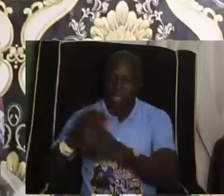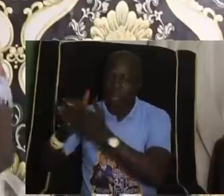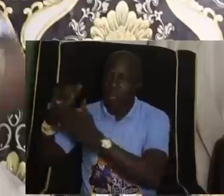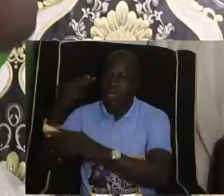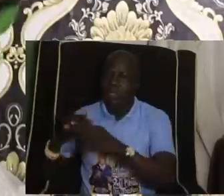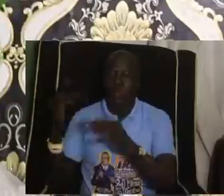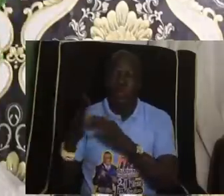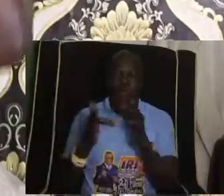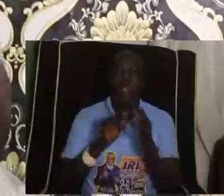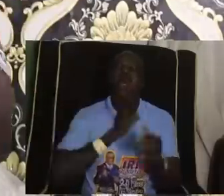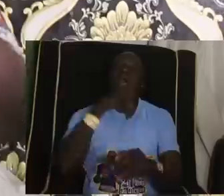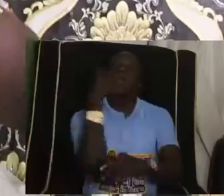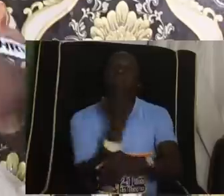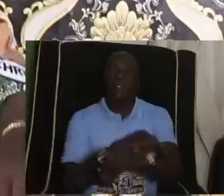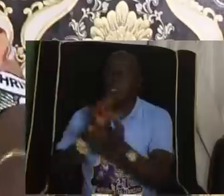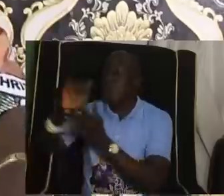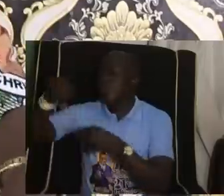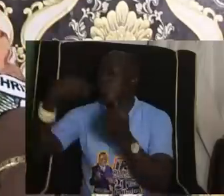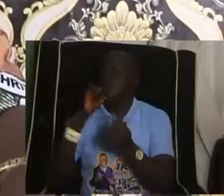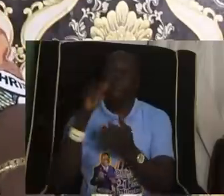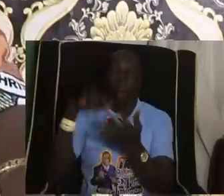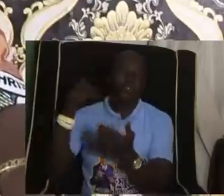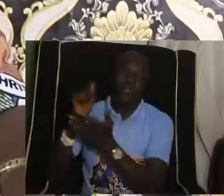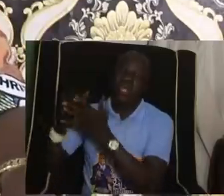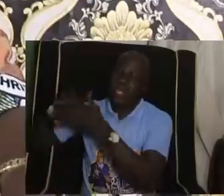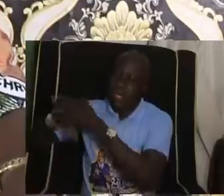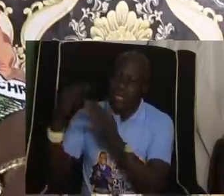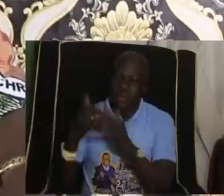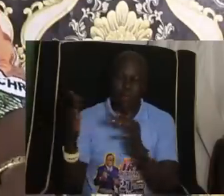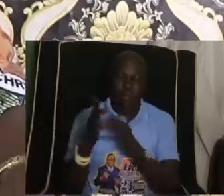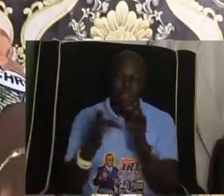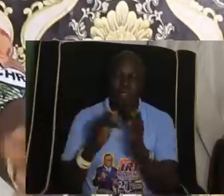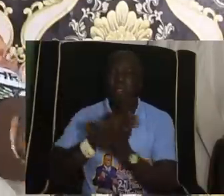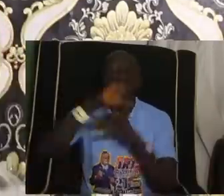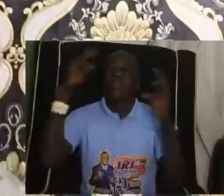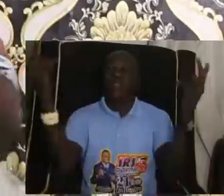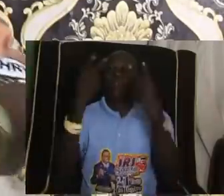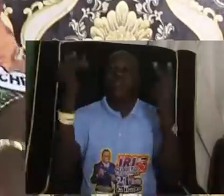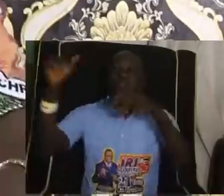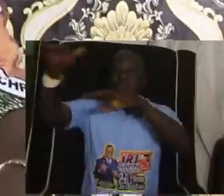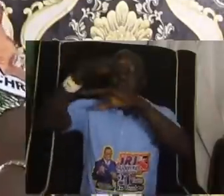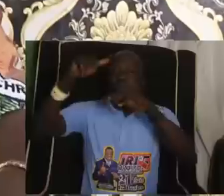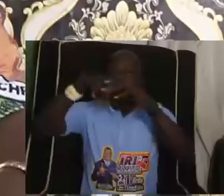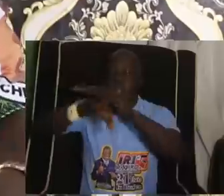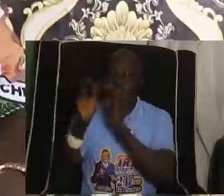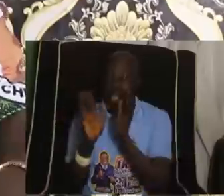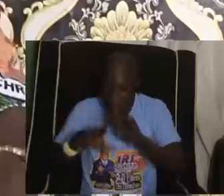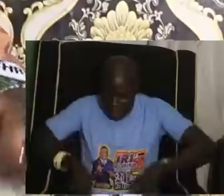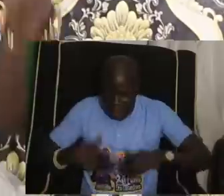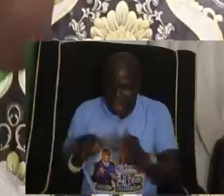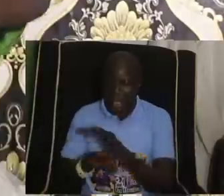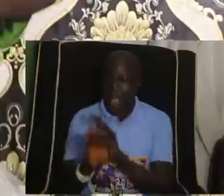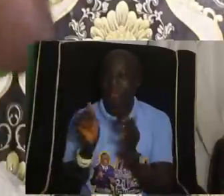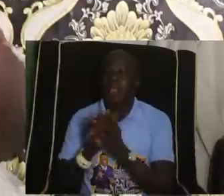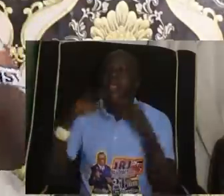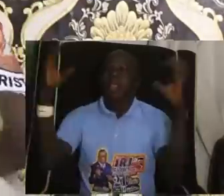na mo pase mi o daba loruko Jesu isegun atoke wa o ya ko wonu aye e